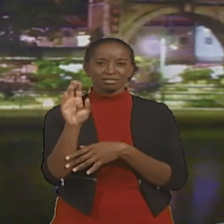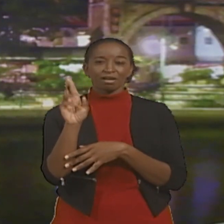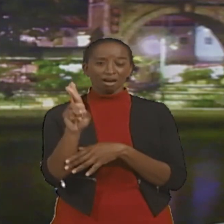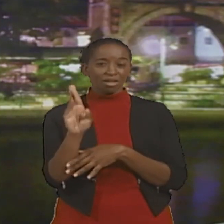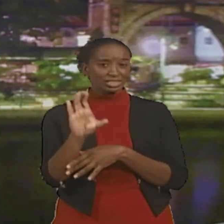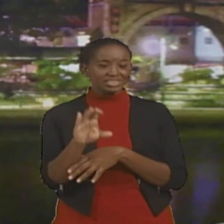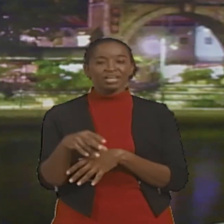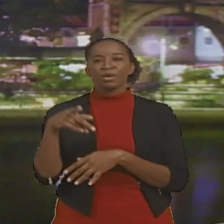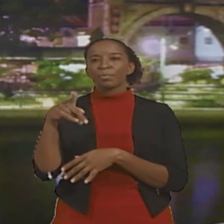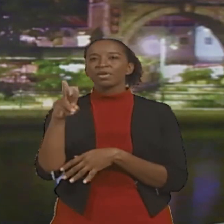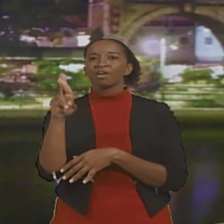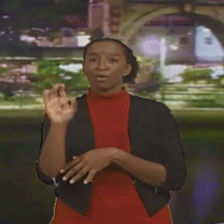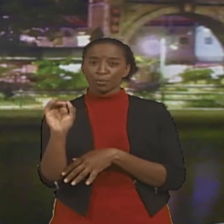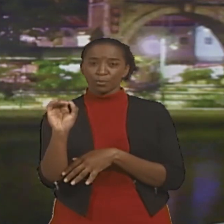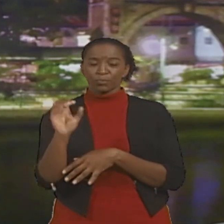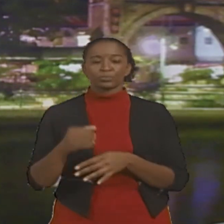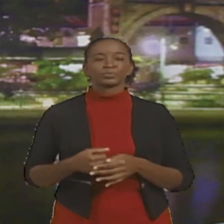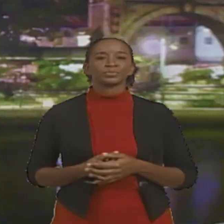this Monday.